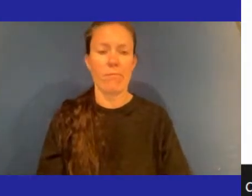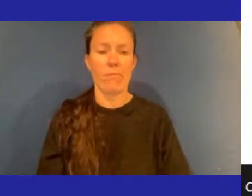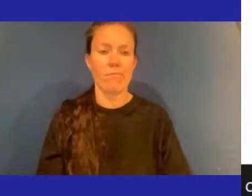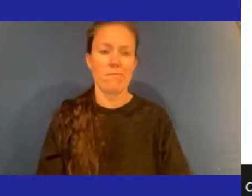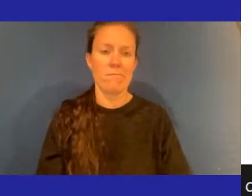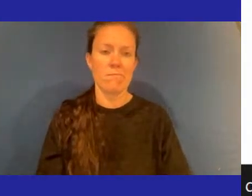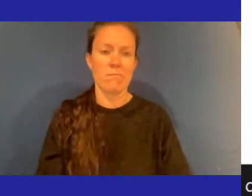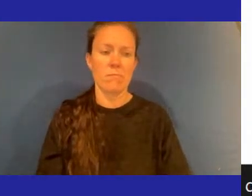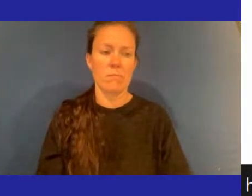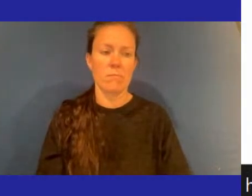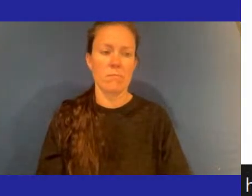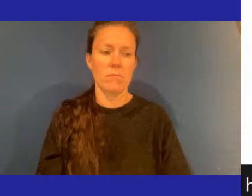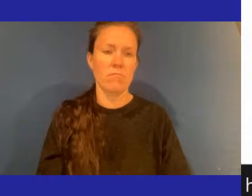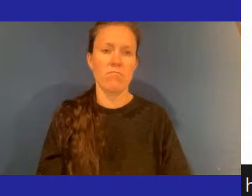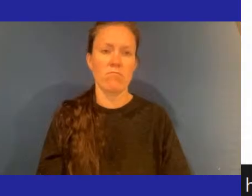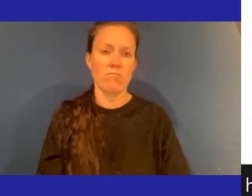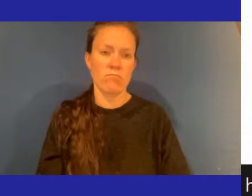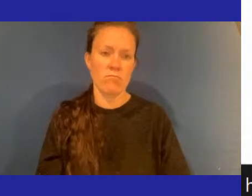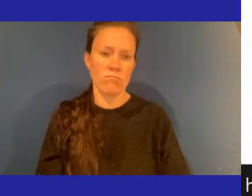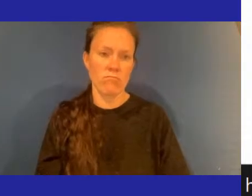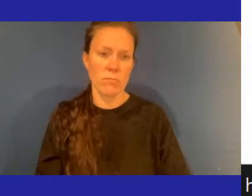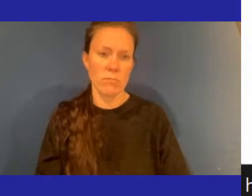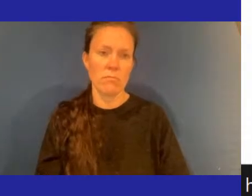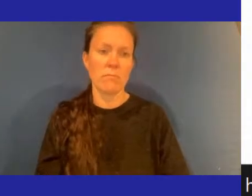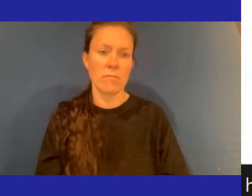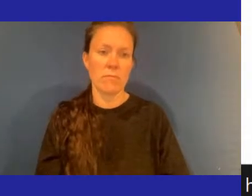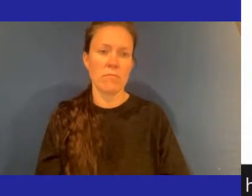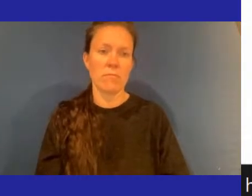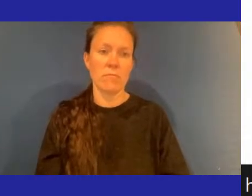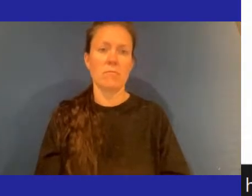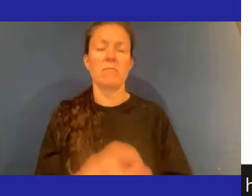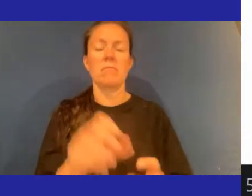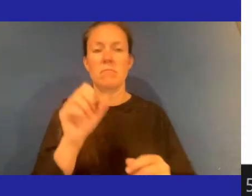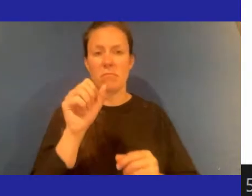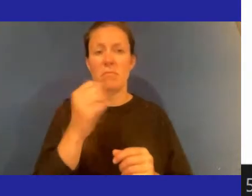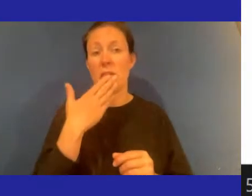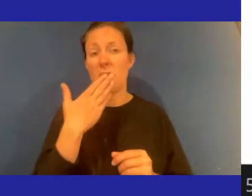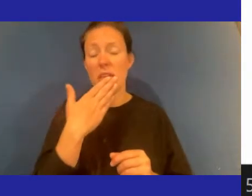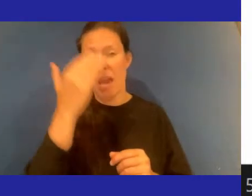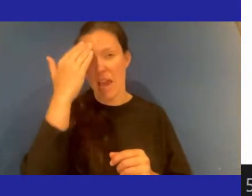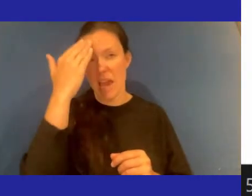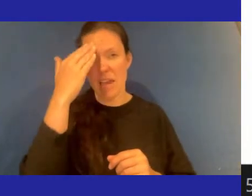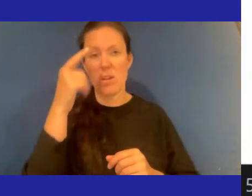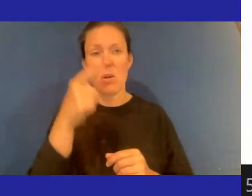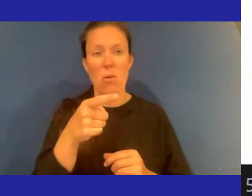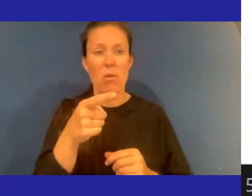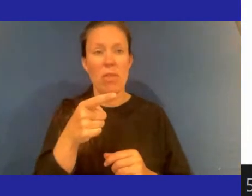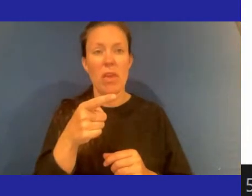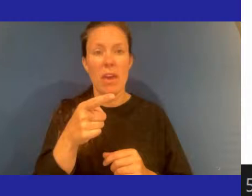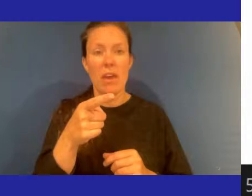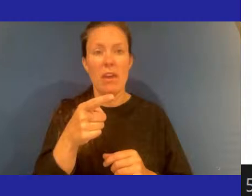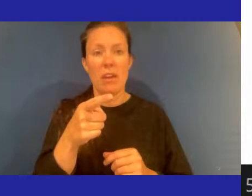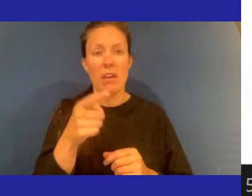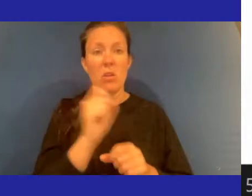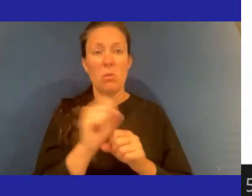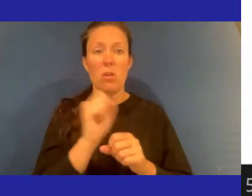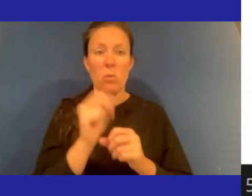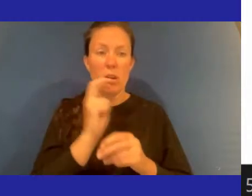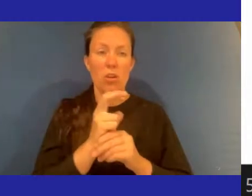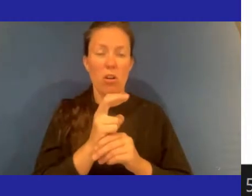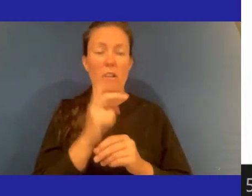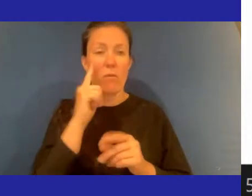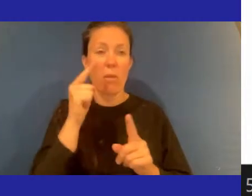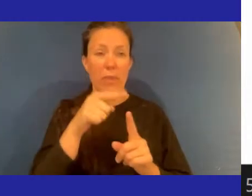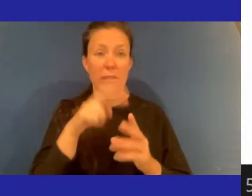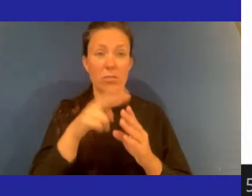Thank you. I know there's yeoman's work in attaining this, the outcome we have here, which is magnificent. And I guess also